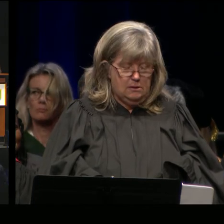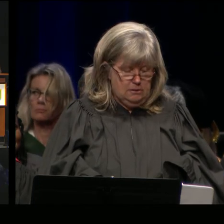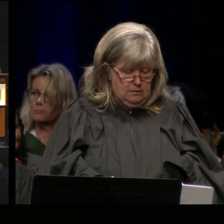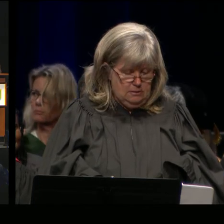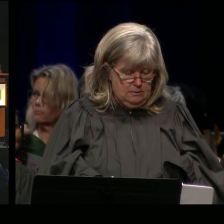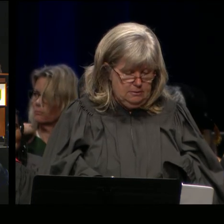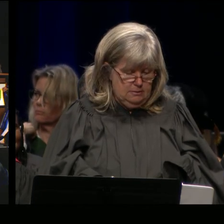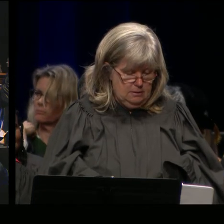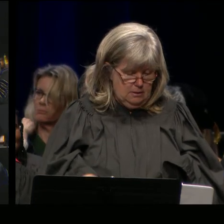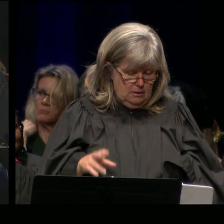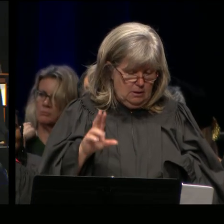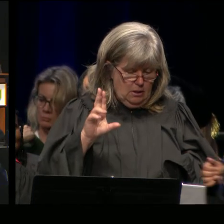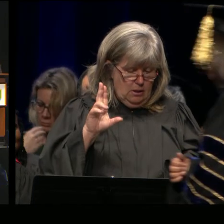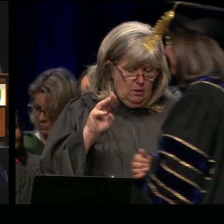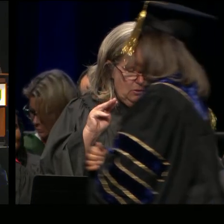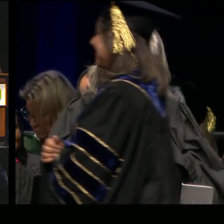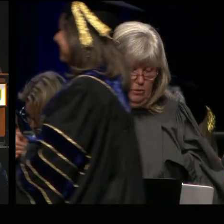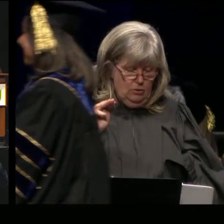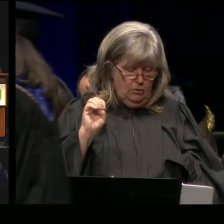Sharmeen Haidar.